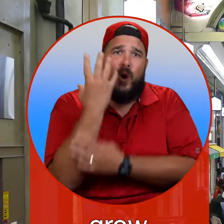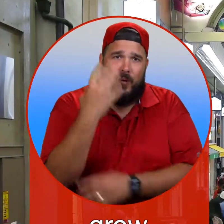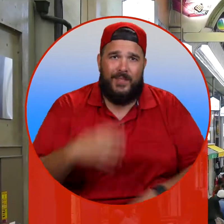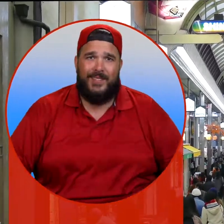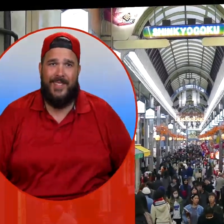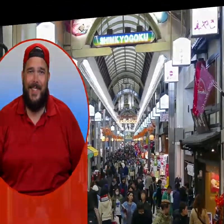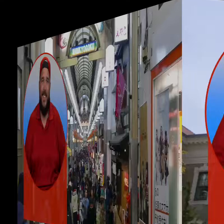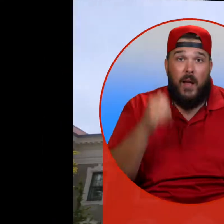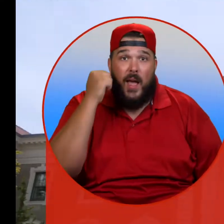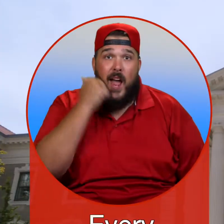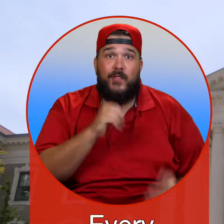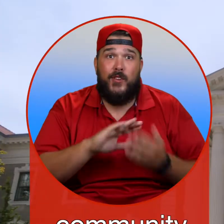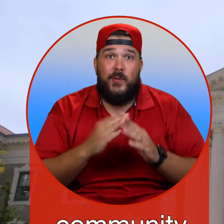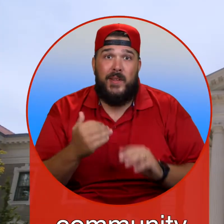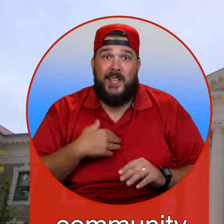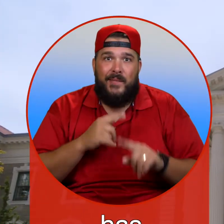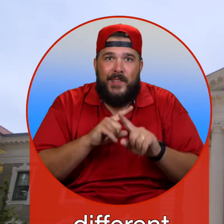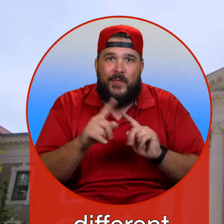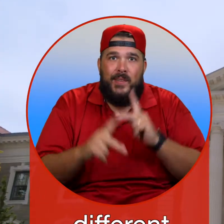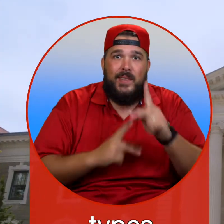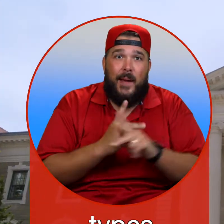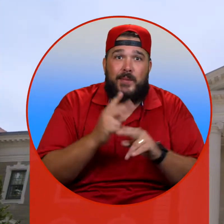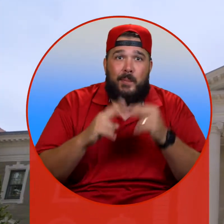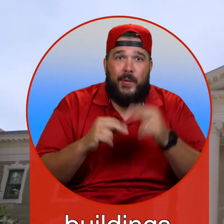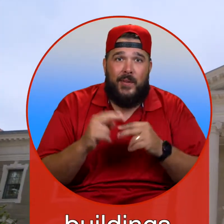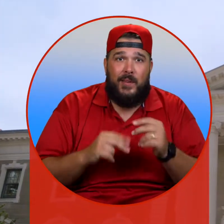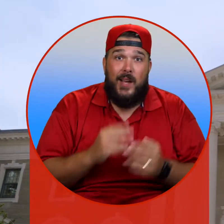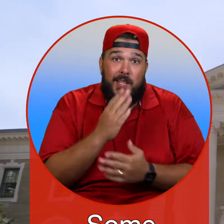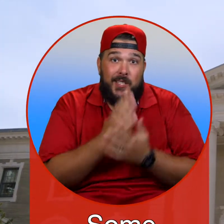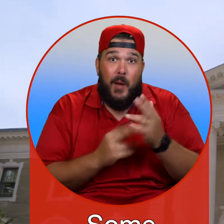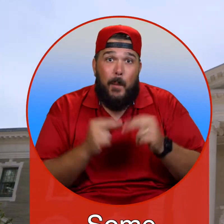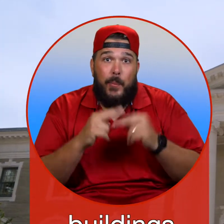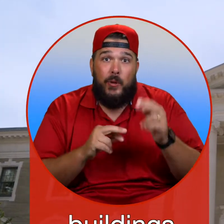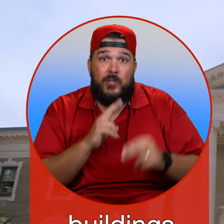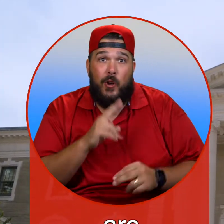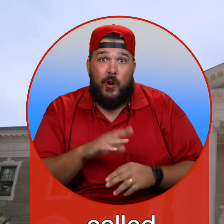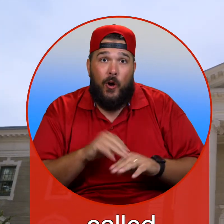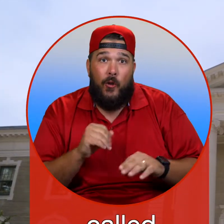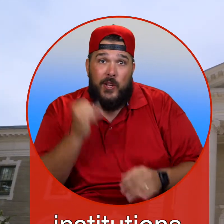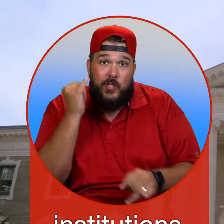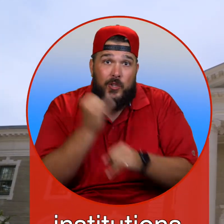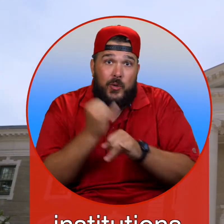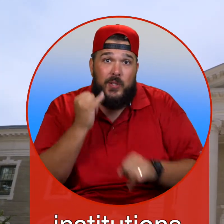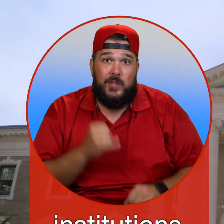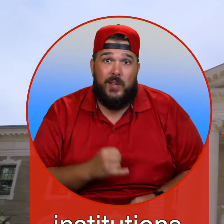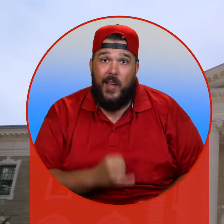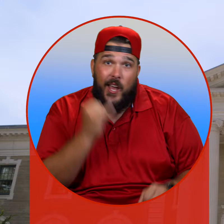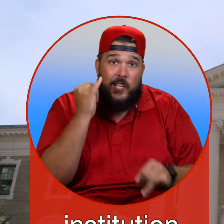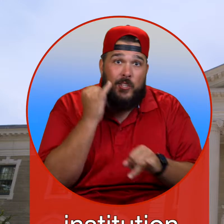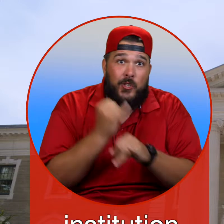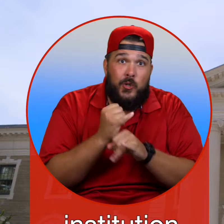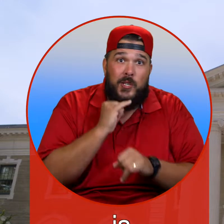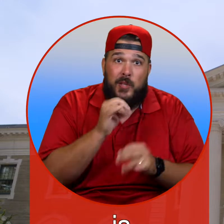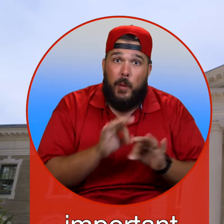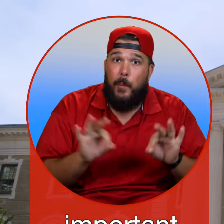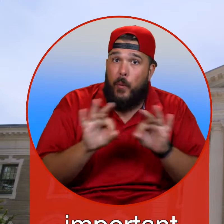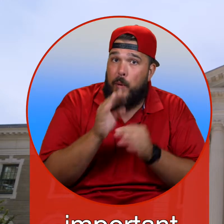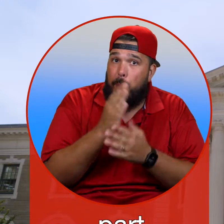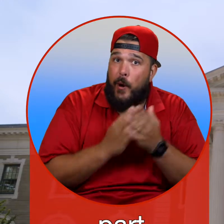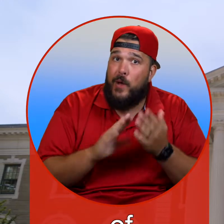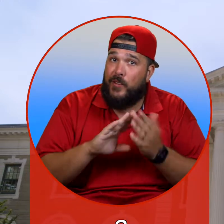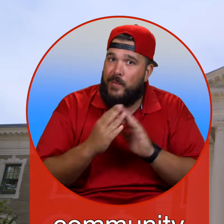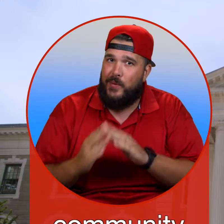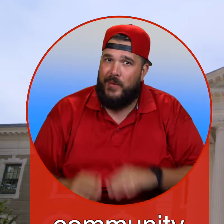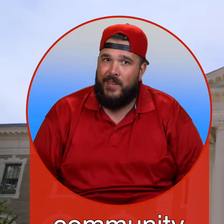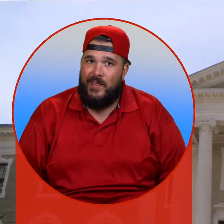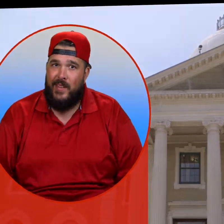it grow. Every community has different types of buildings. Some buildings are called institutions. An institution is an important